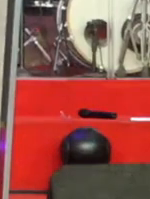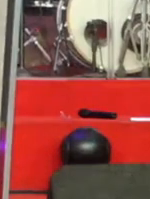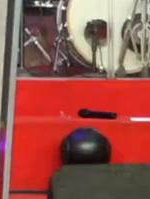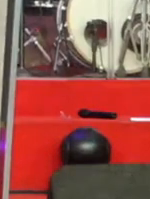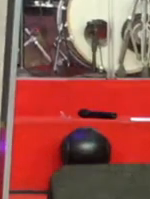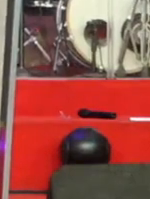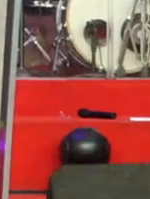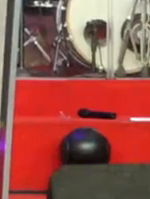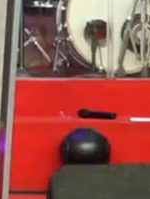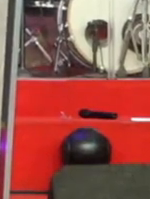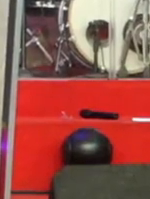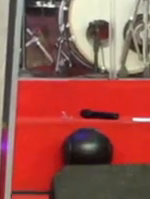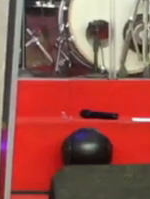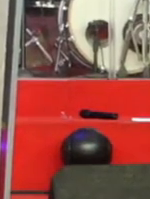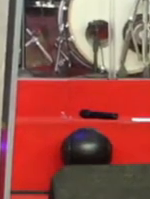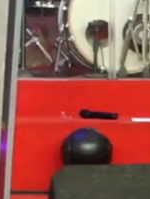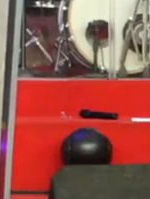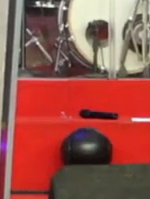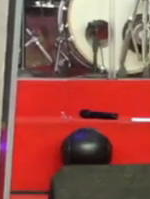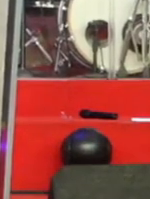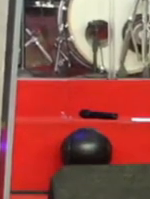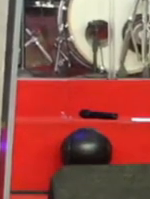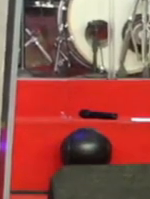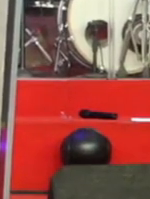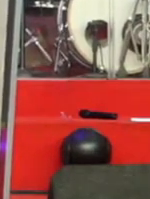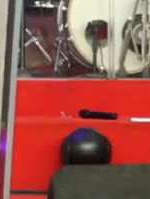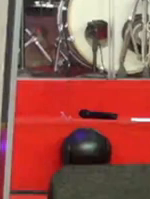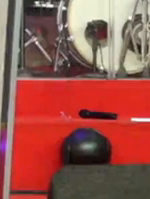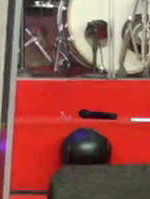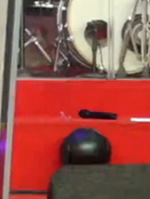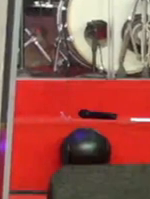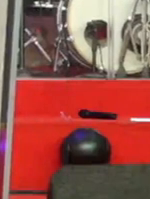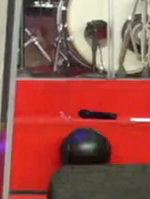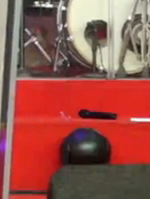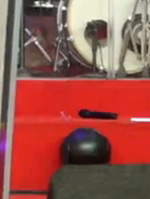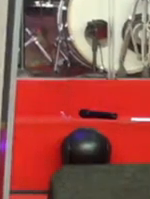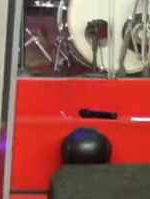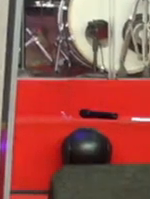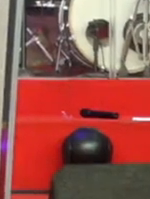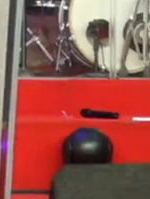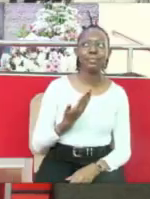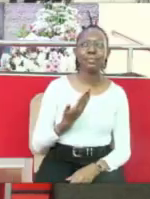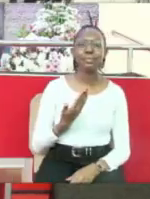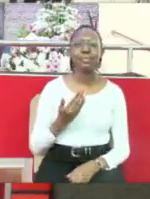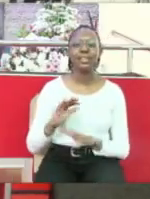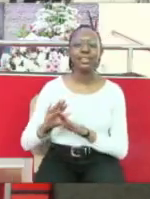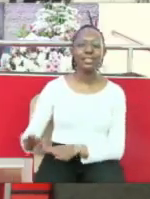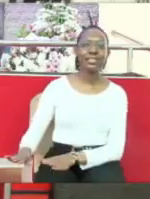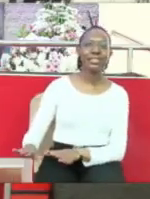yangu hangela atungelala katika kitanda kimoja. My children could not come close to where I am. Hata watoto wangu